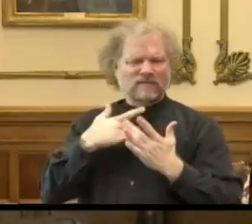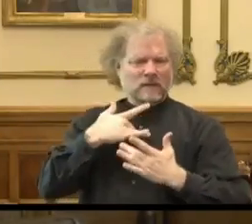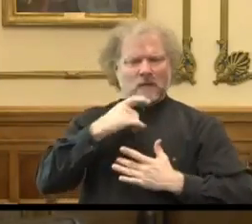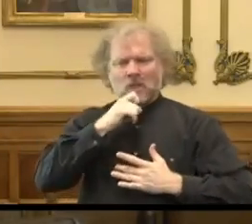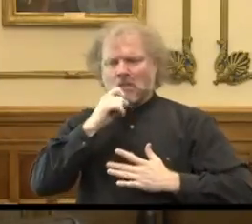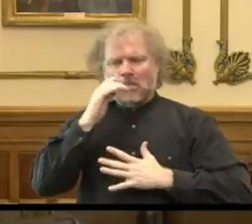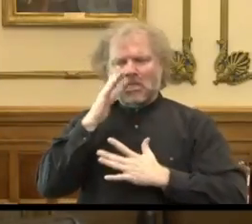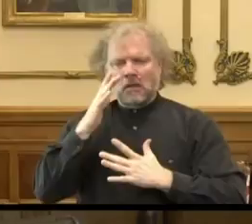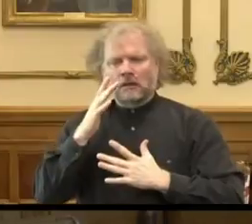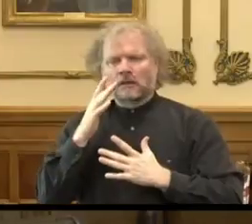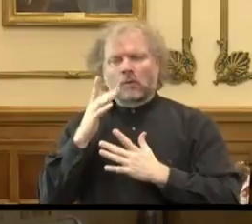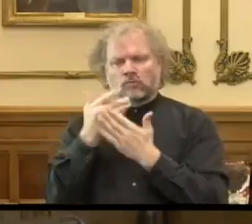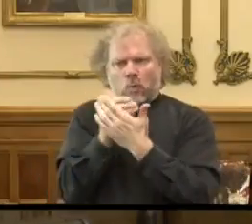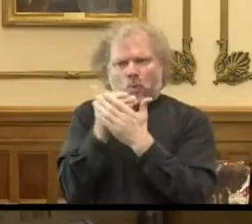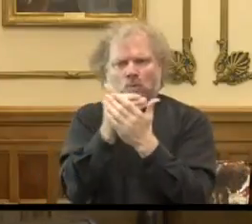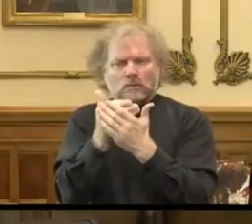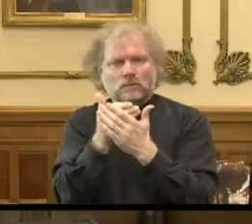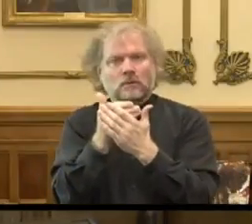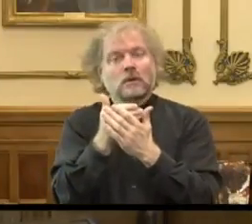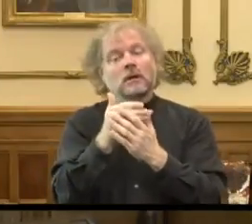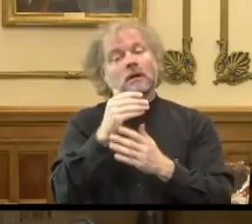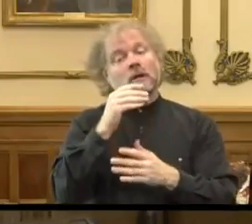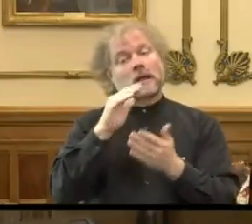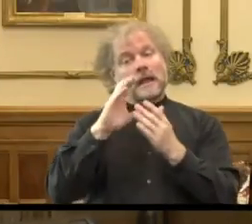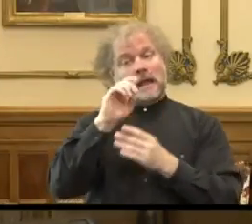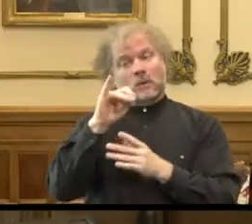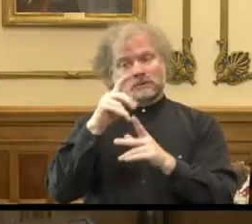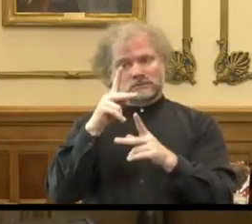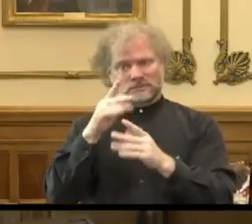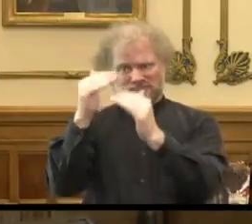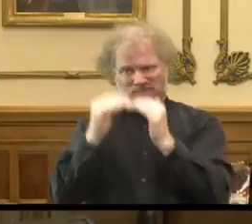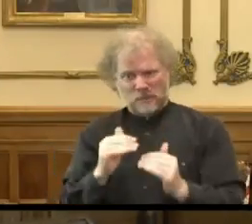contacts. The best way to get counties into blue and to keep